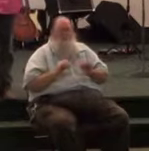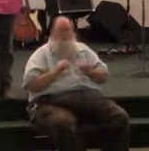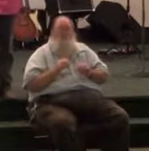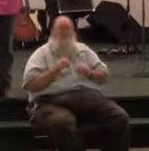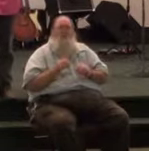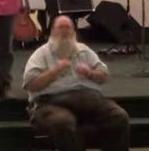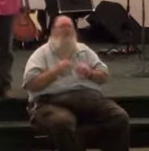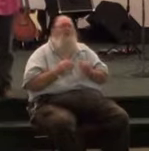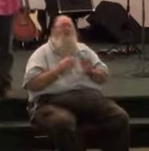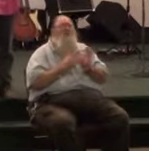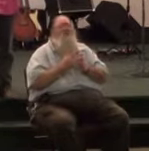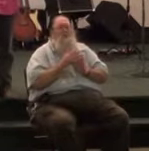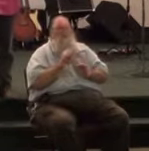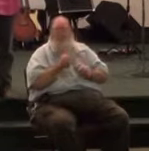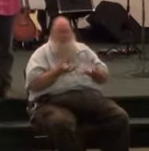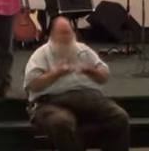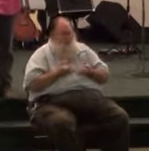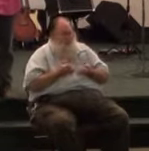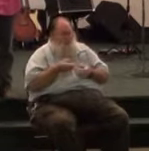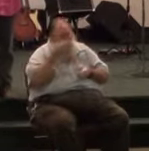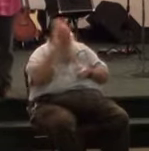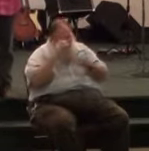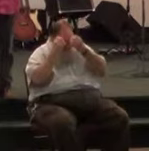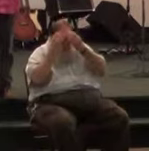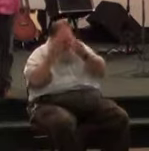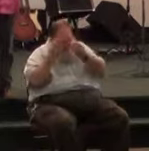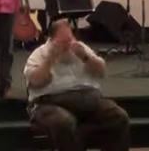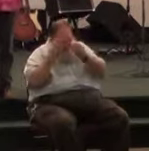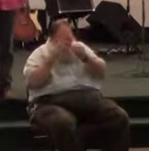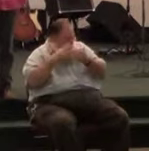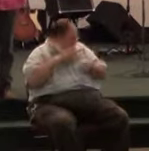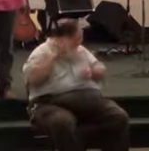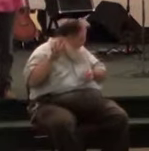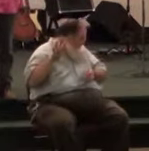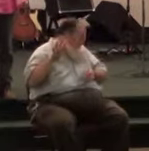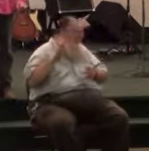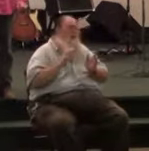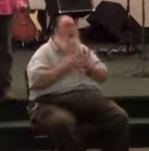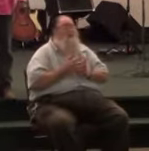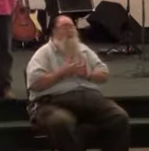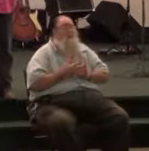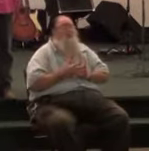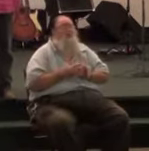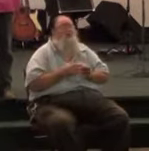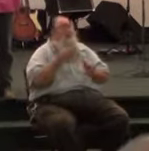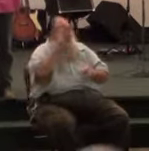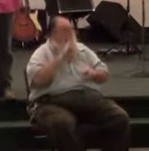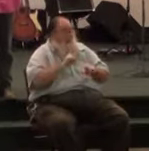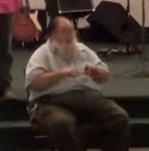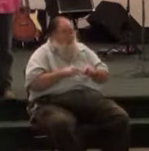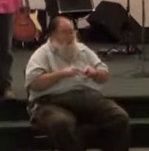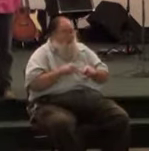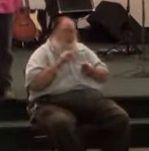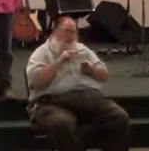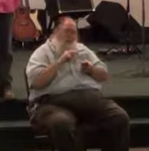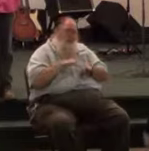him, because God cannot look at sin. And when Jesus took your sin and mine on, it got dark.